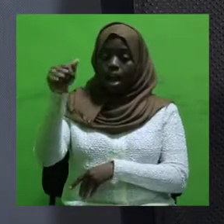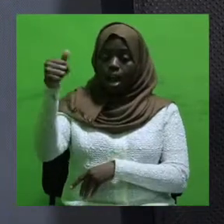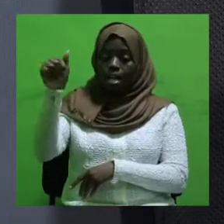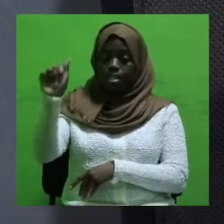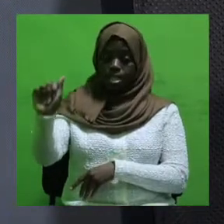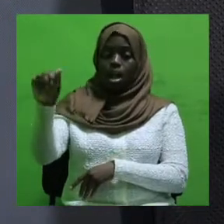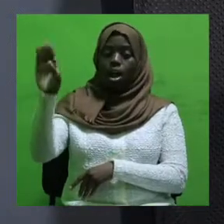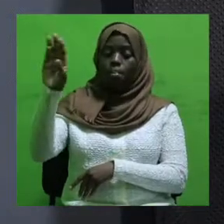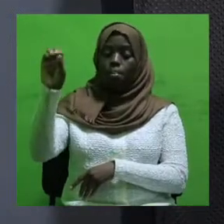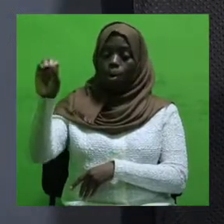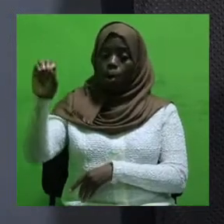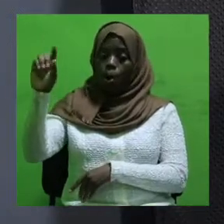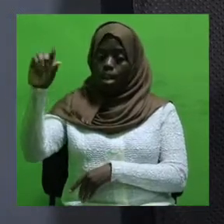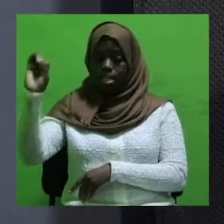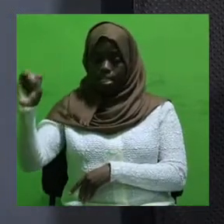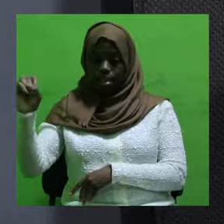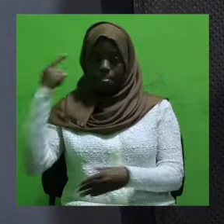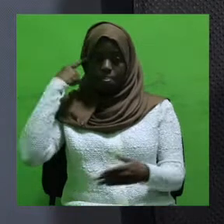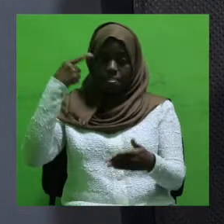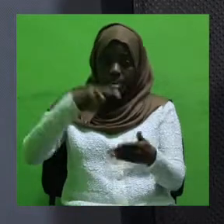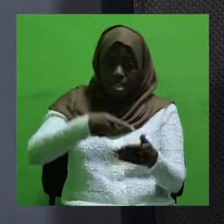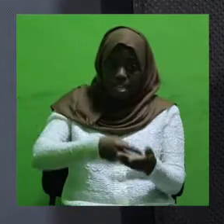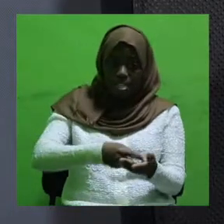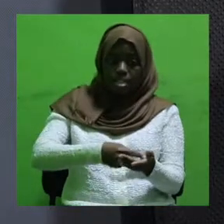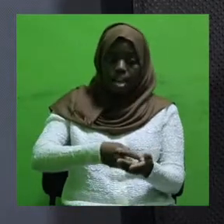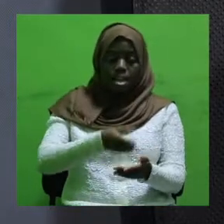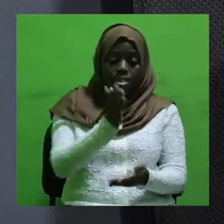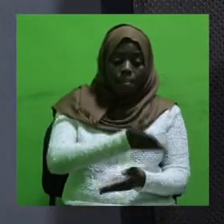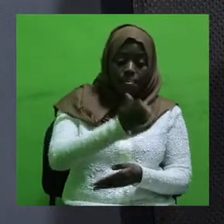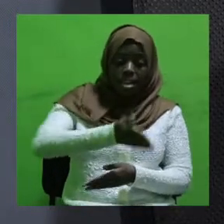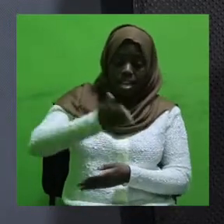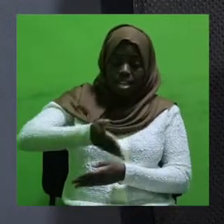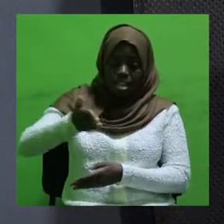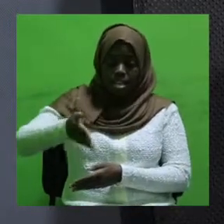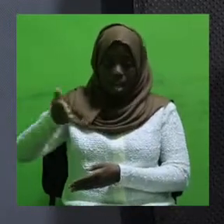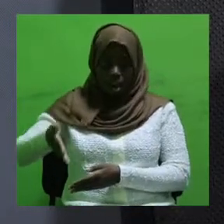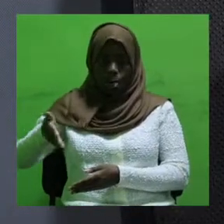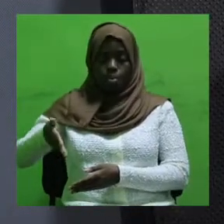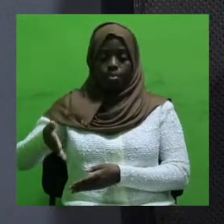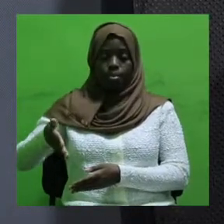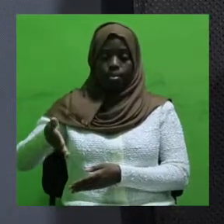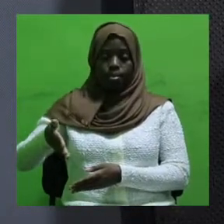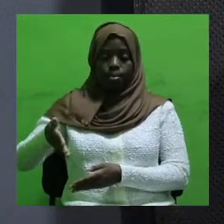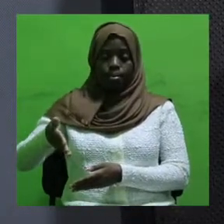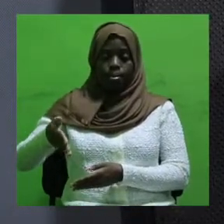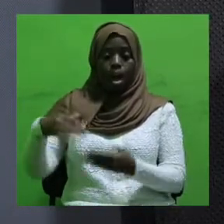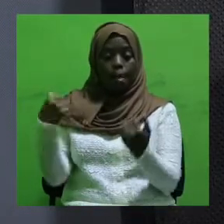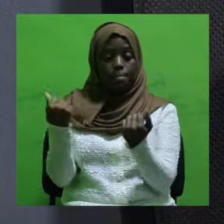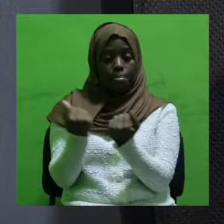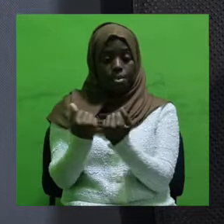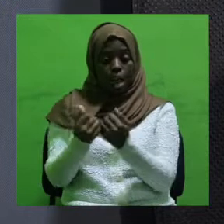while catabolism means that the processes break down. So the breaking down process is known